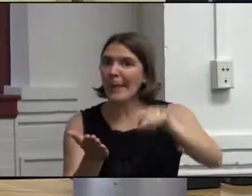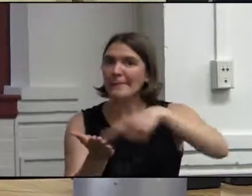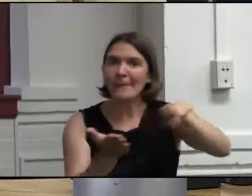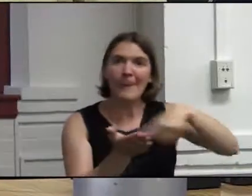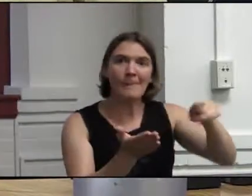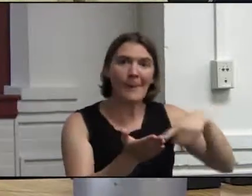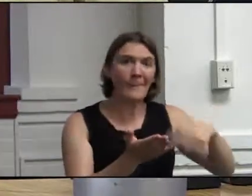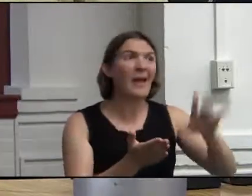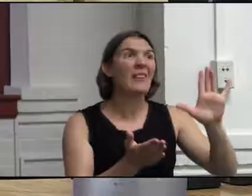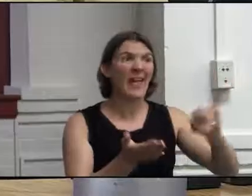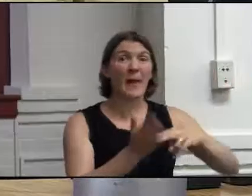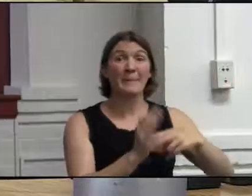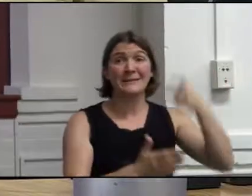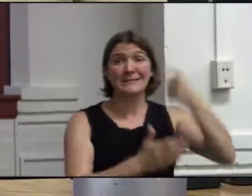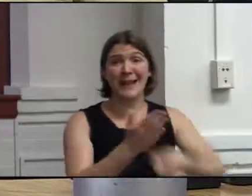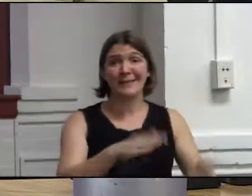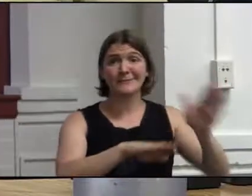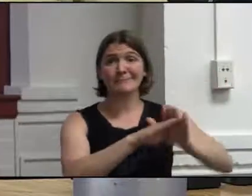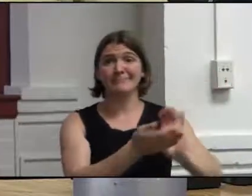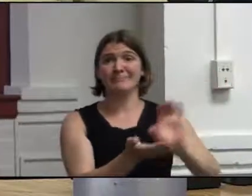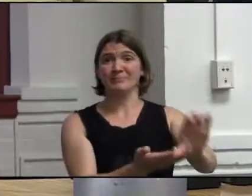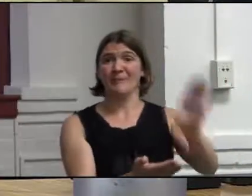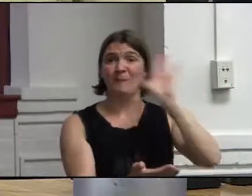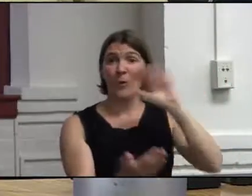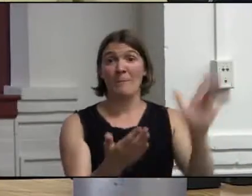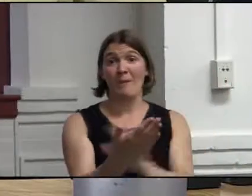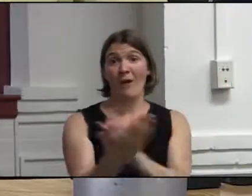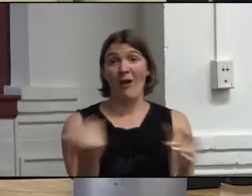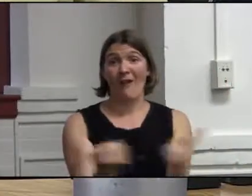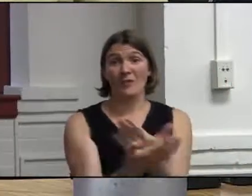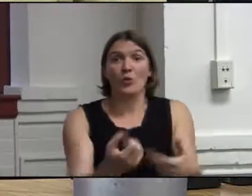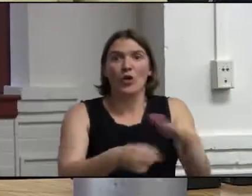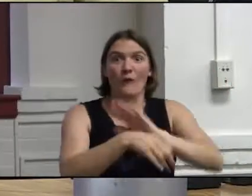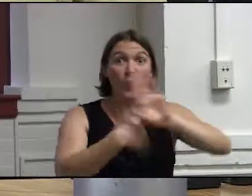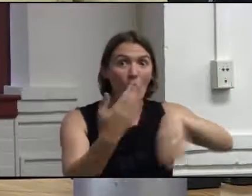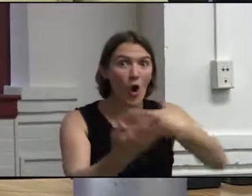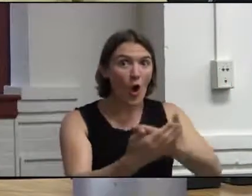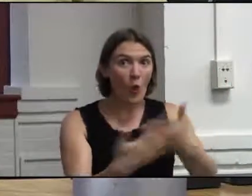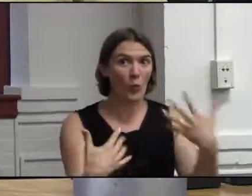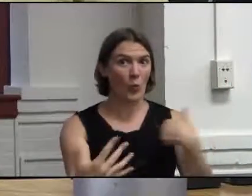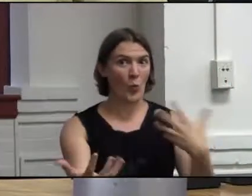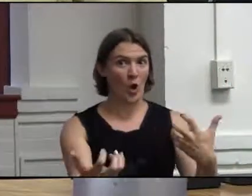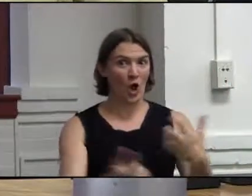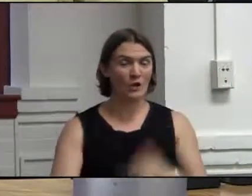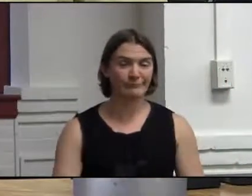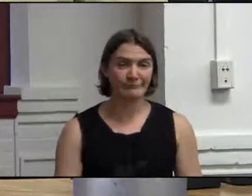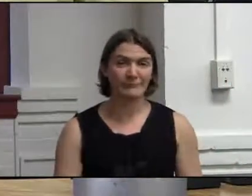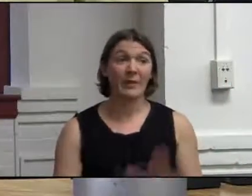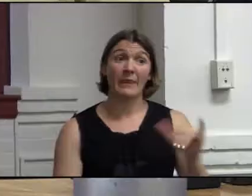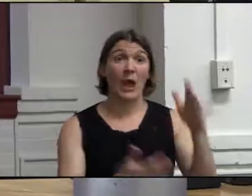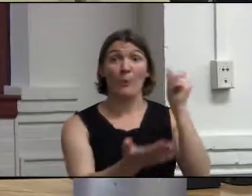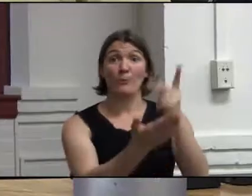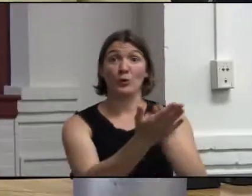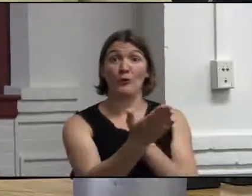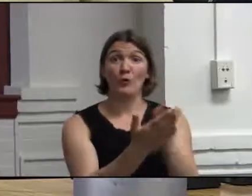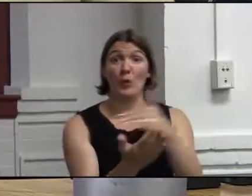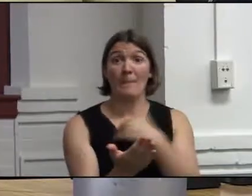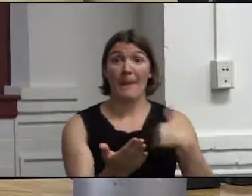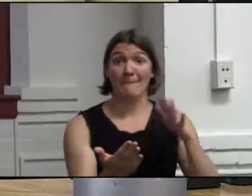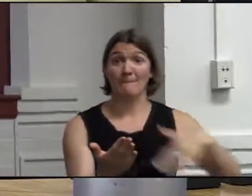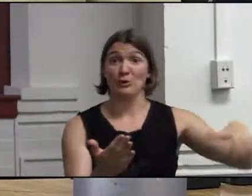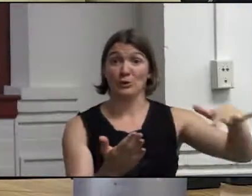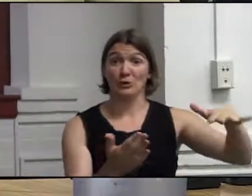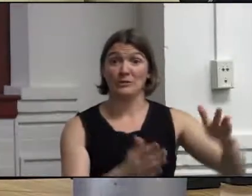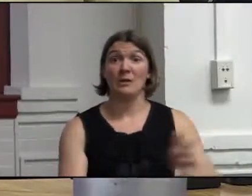in, how much do we have to tax people to cover the expenses at town meeting? And then the homestead